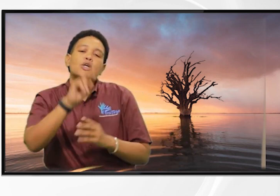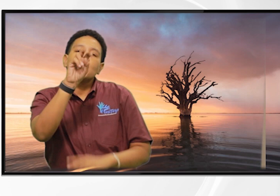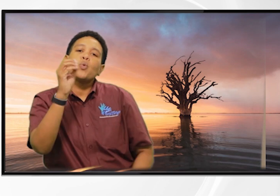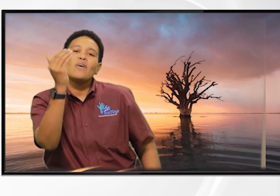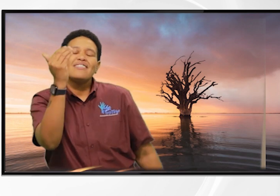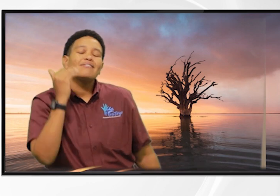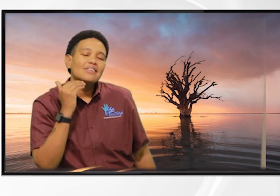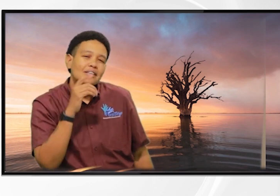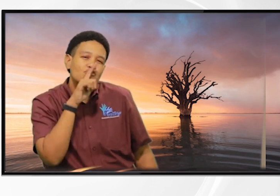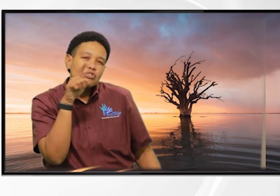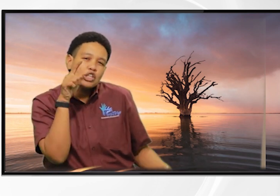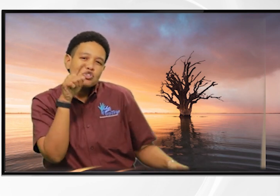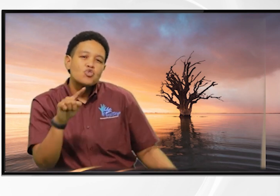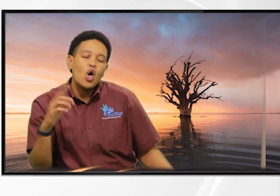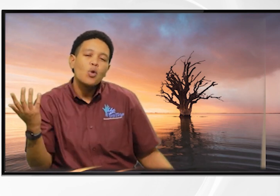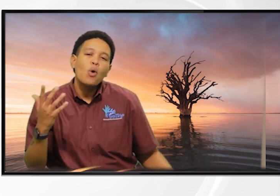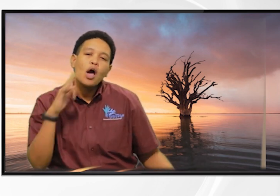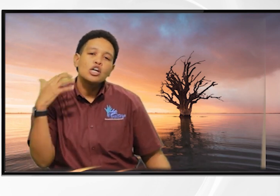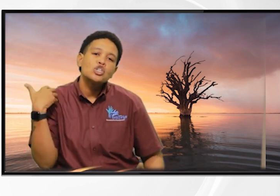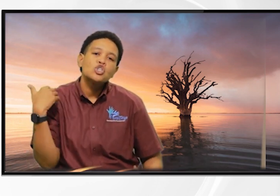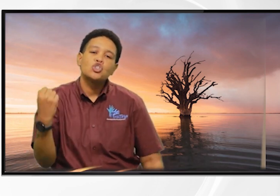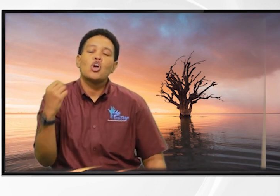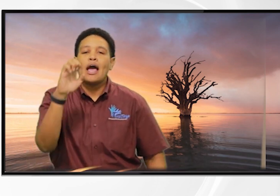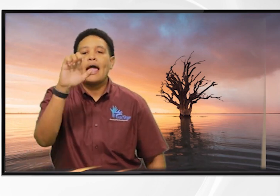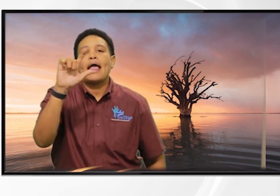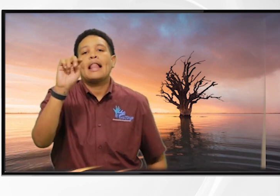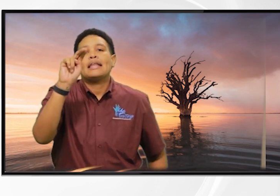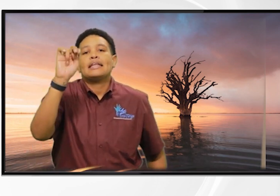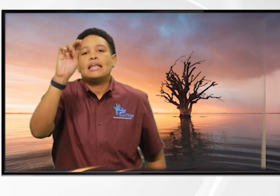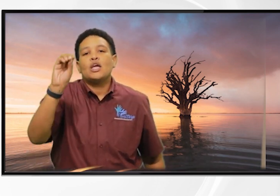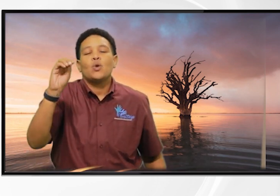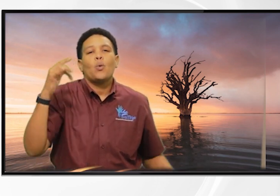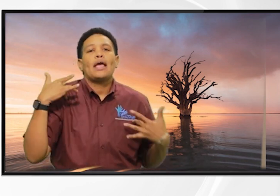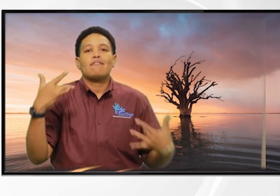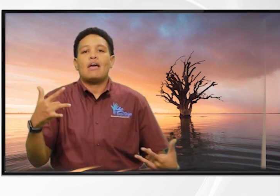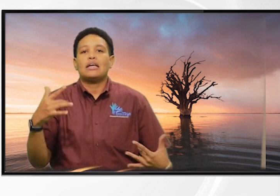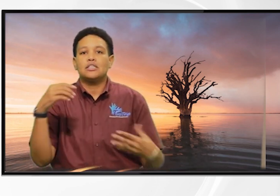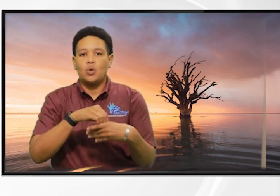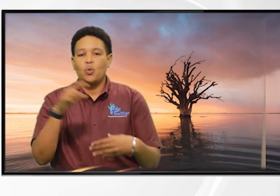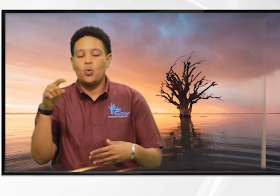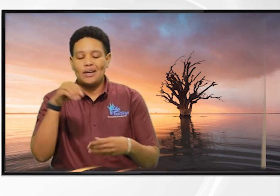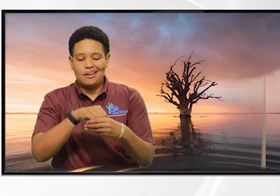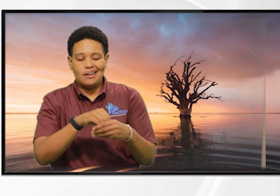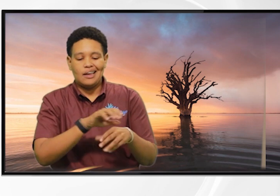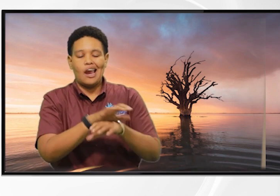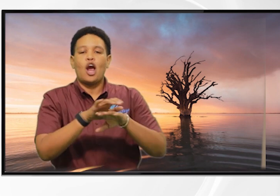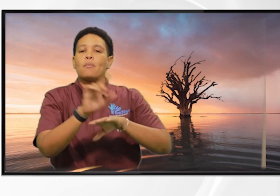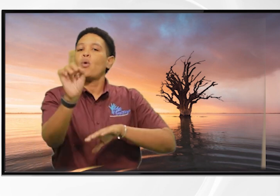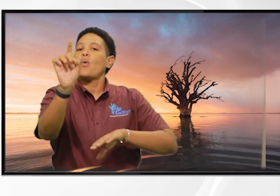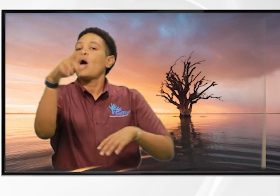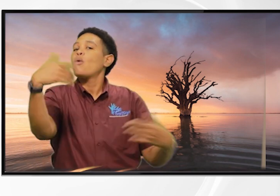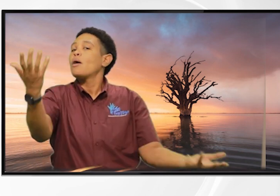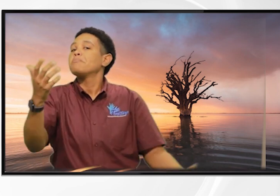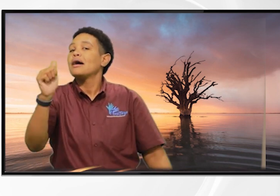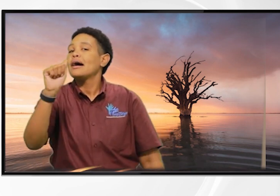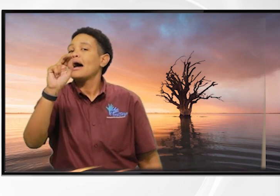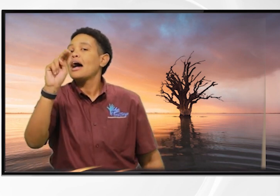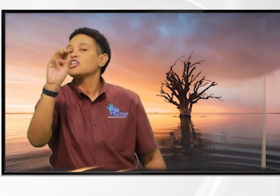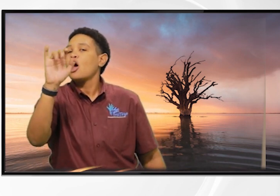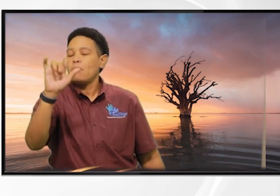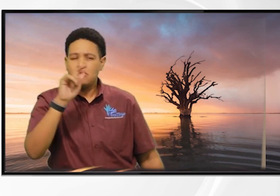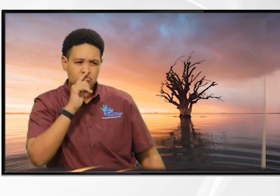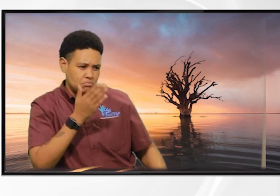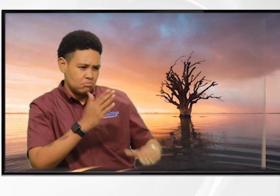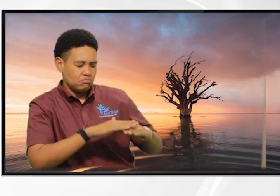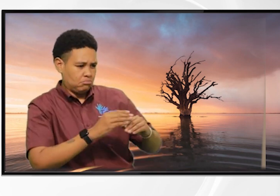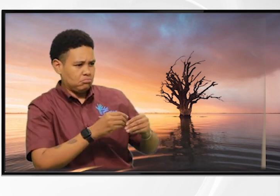2015 as a result of a strong El Niño event, including in the Caribbean, where an anomaly increase